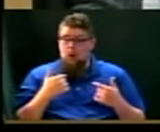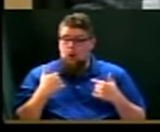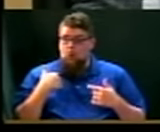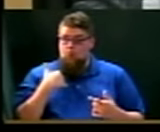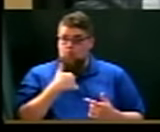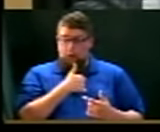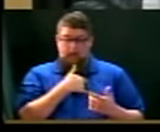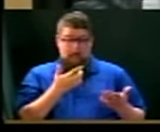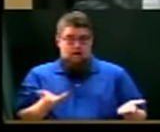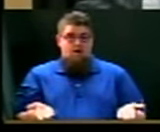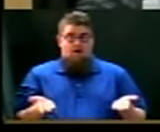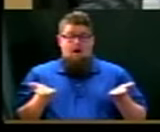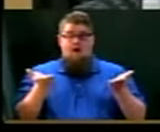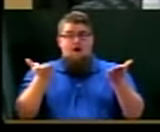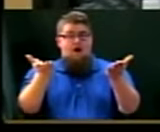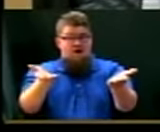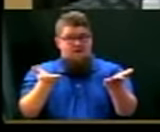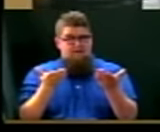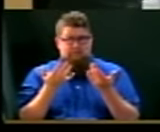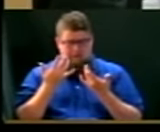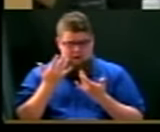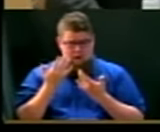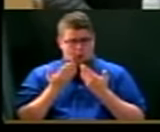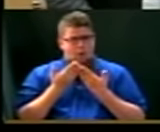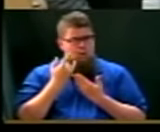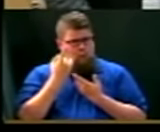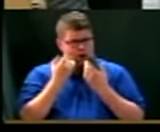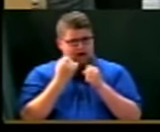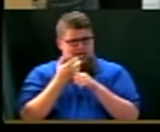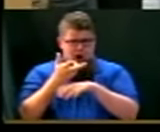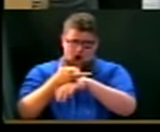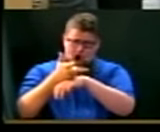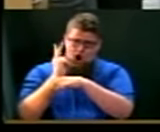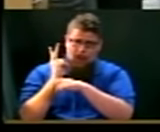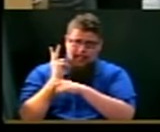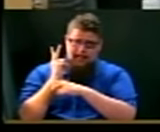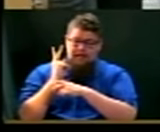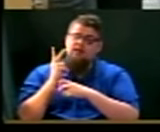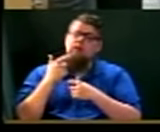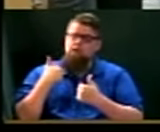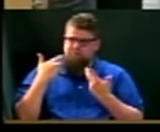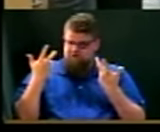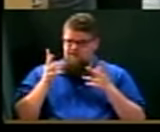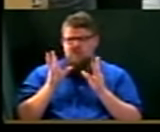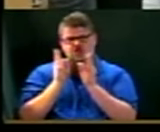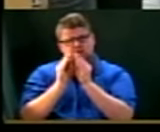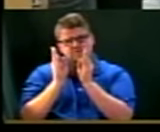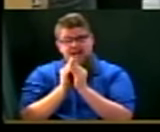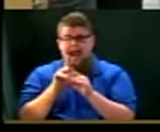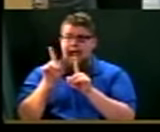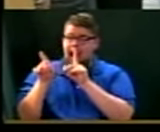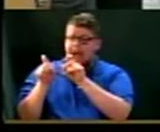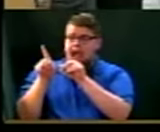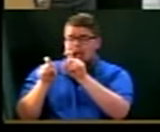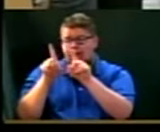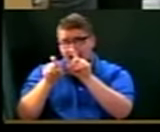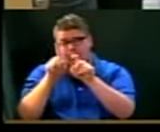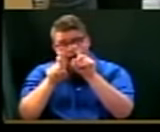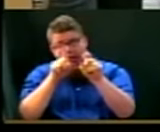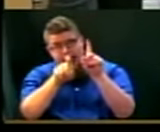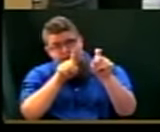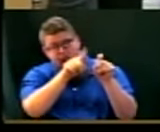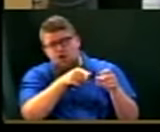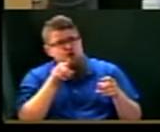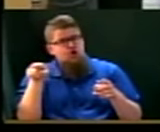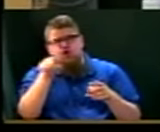out there almost a year early. We did have meetings asking people what they wanted in